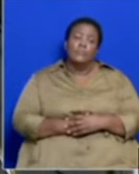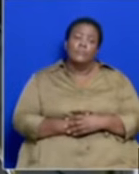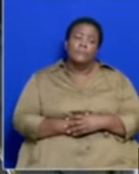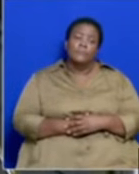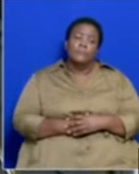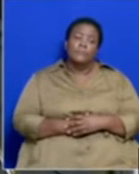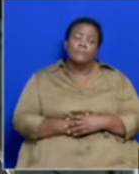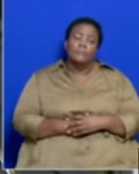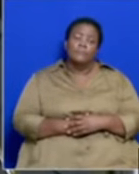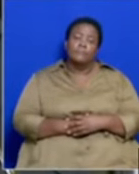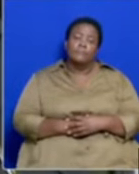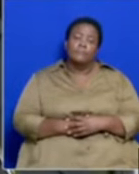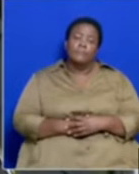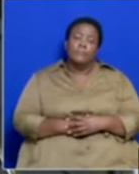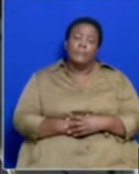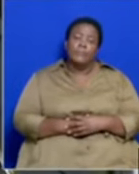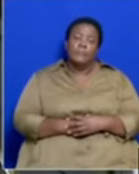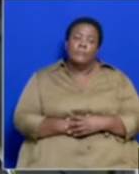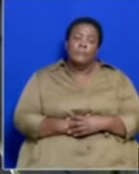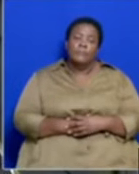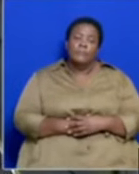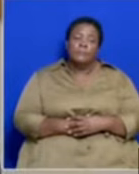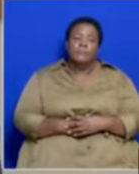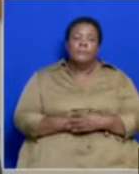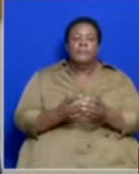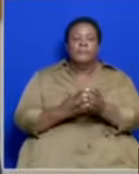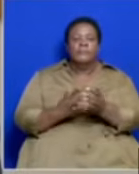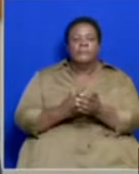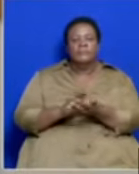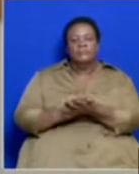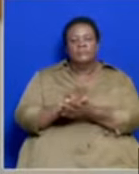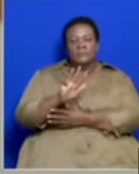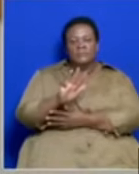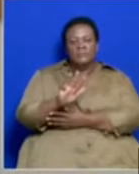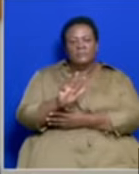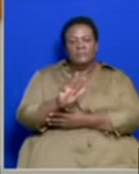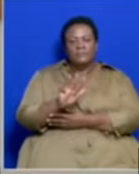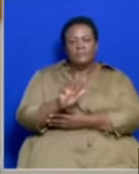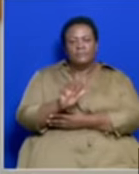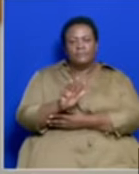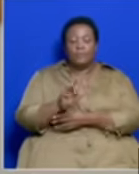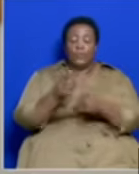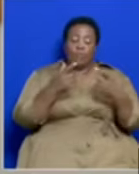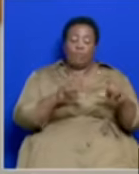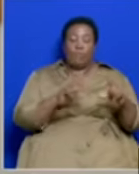At page 19, paragraph 85.